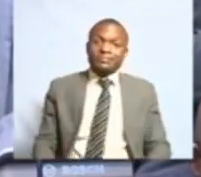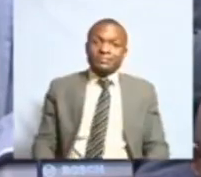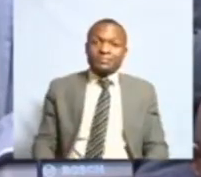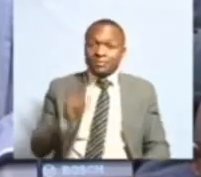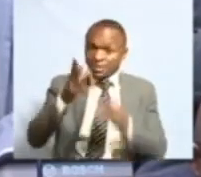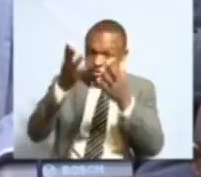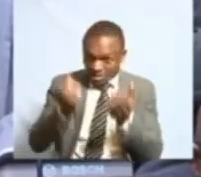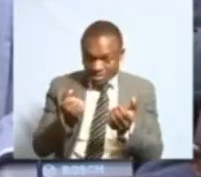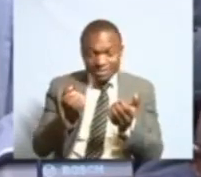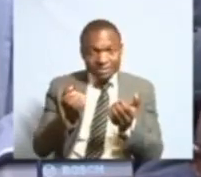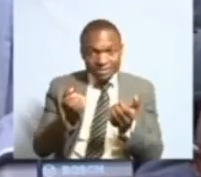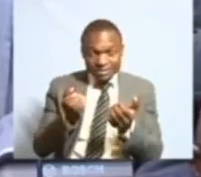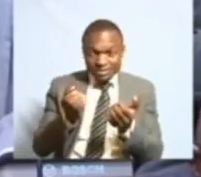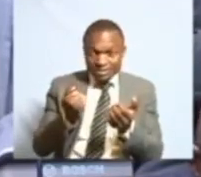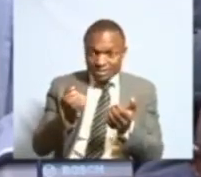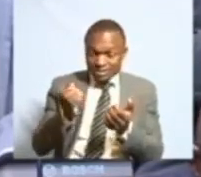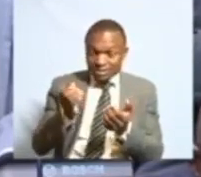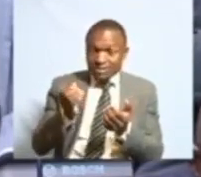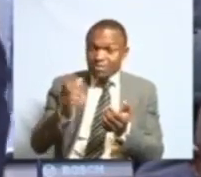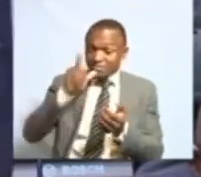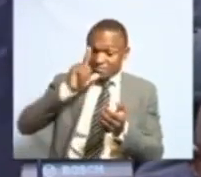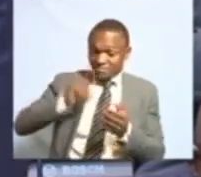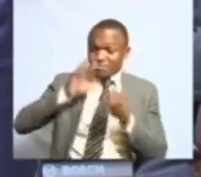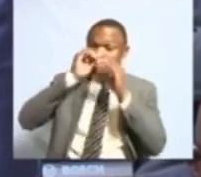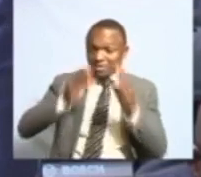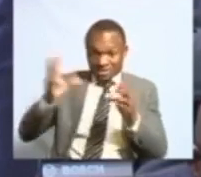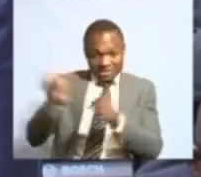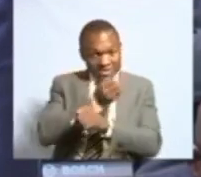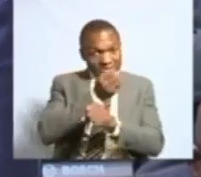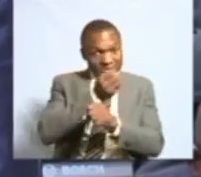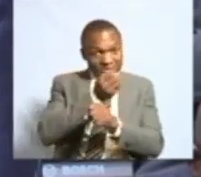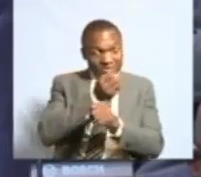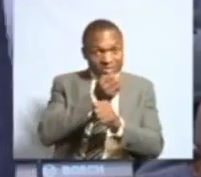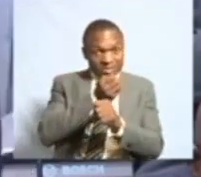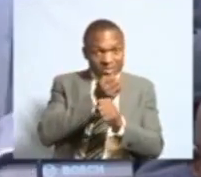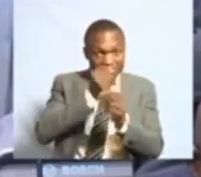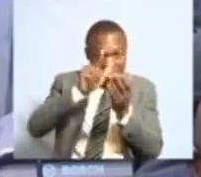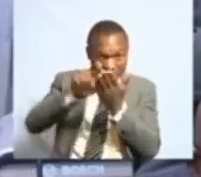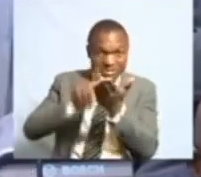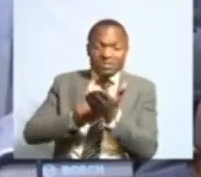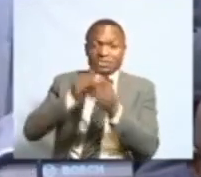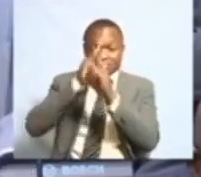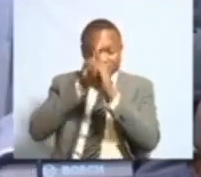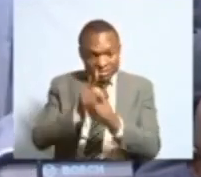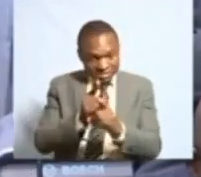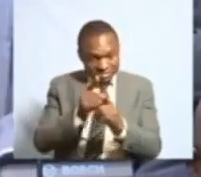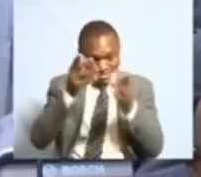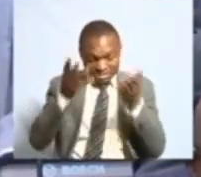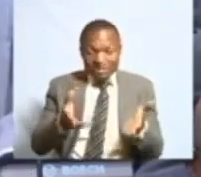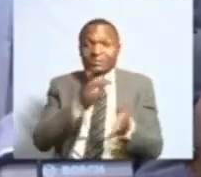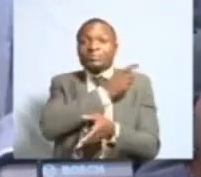I also want you, Madam Speaker, to take judicial notice of the decisions of this